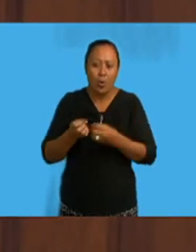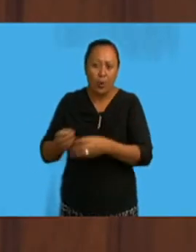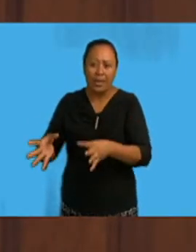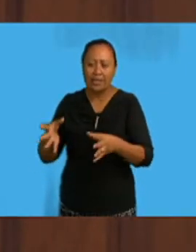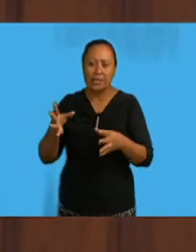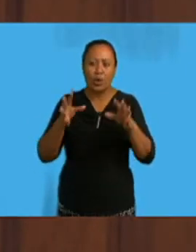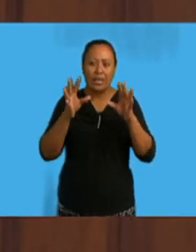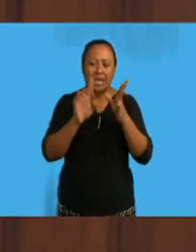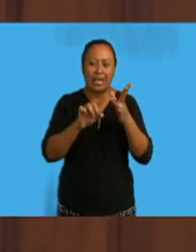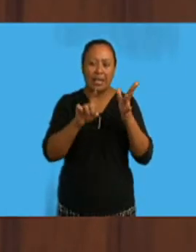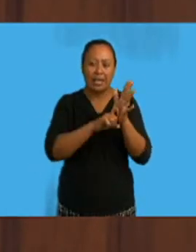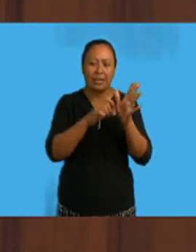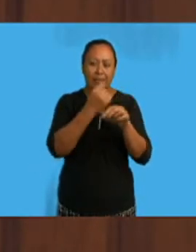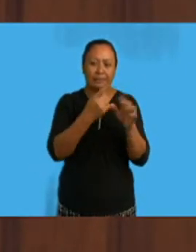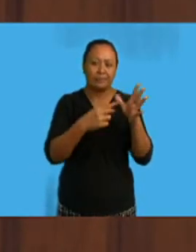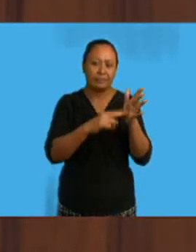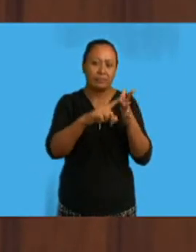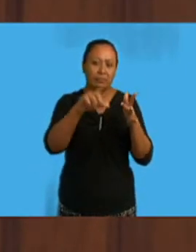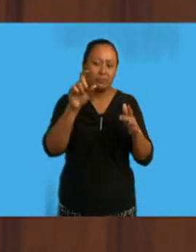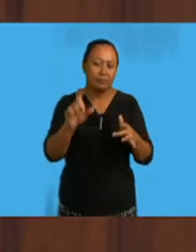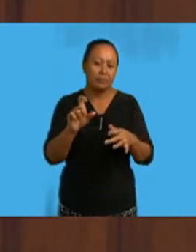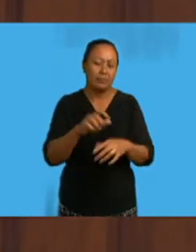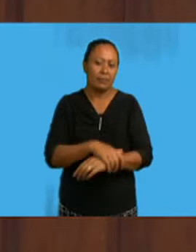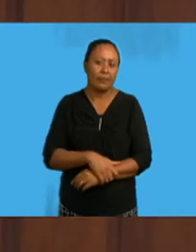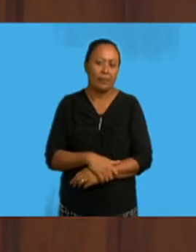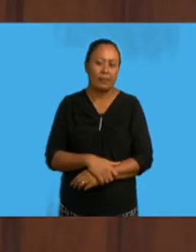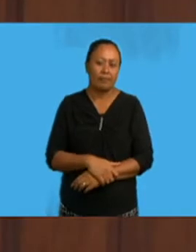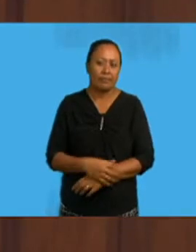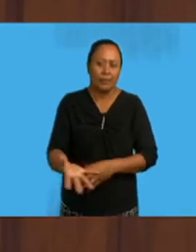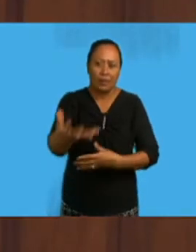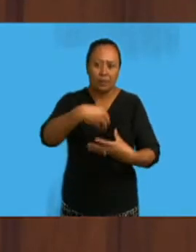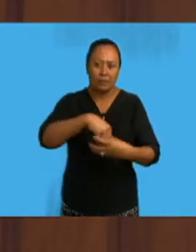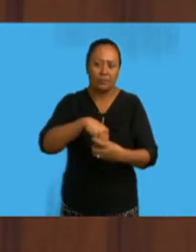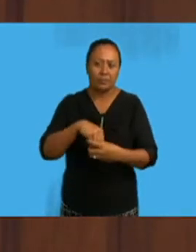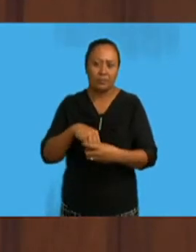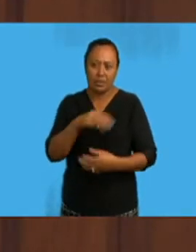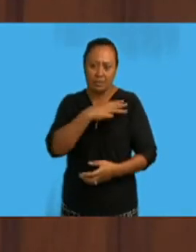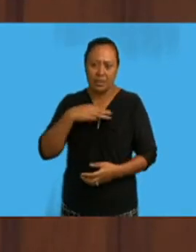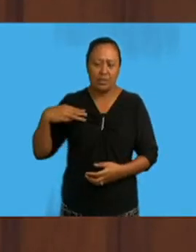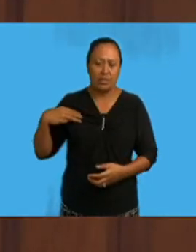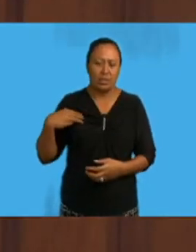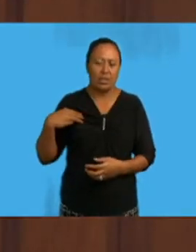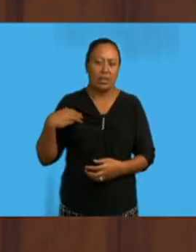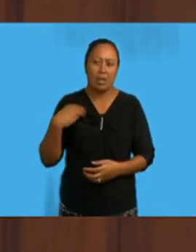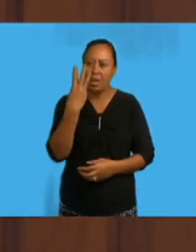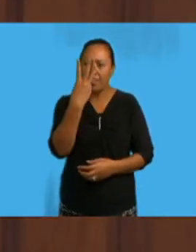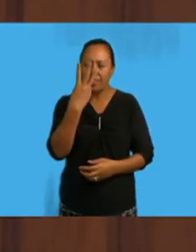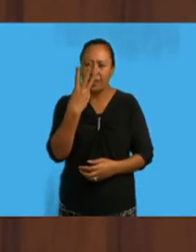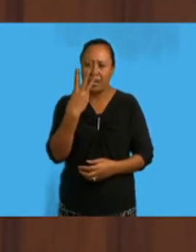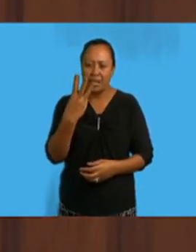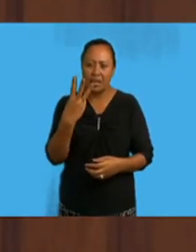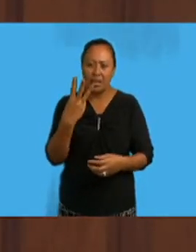the interacting natural and human systems that encompasses the above. The Ministry will take a three-pronged approach for the fiscal